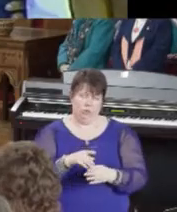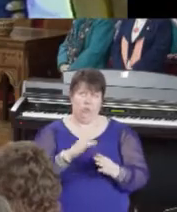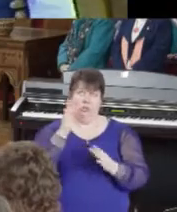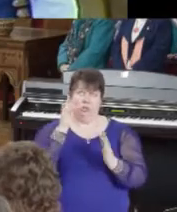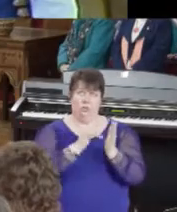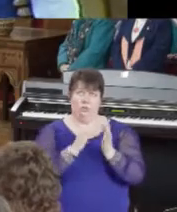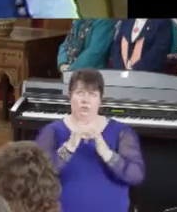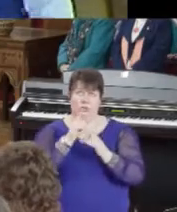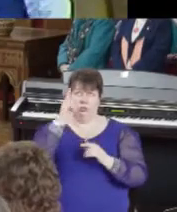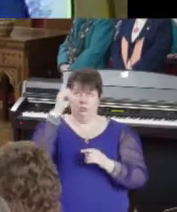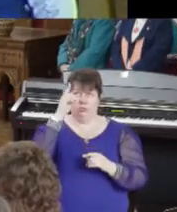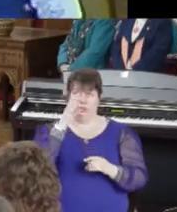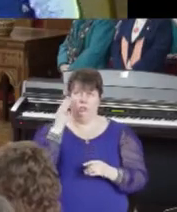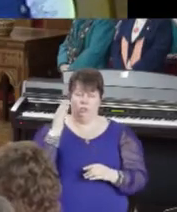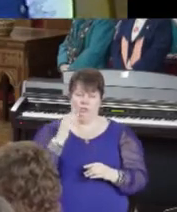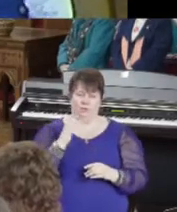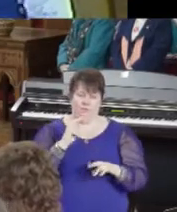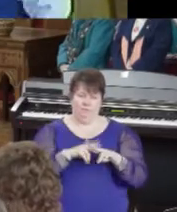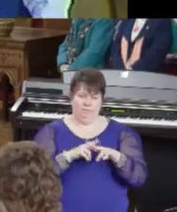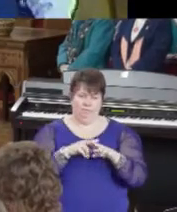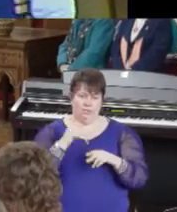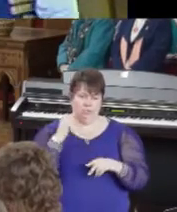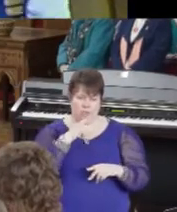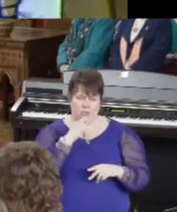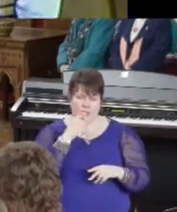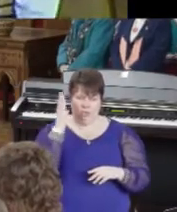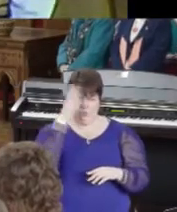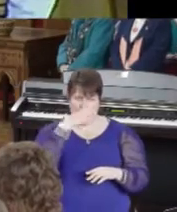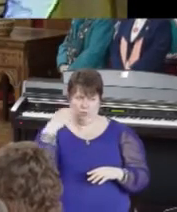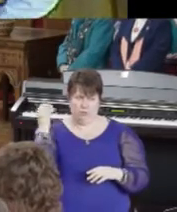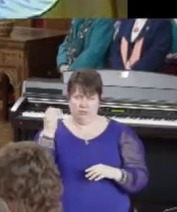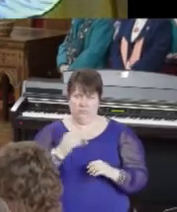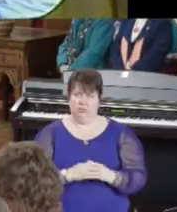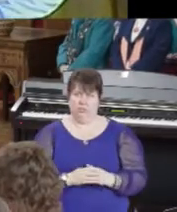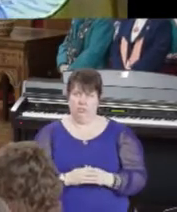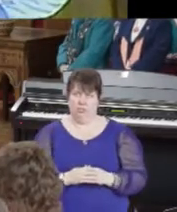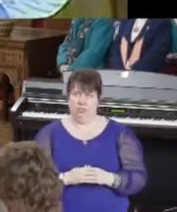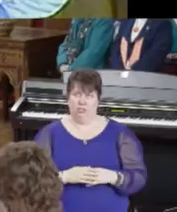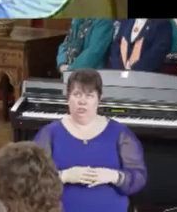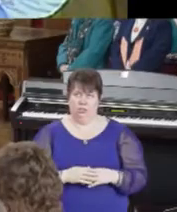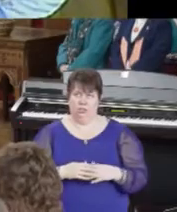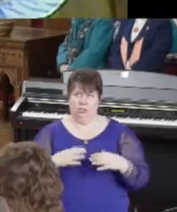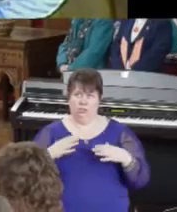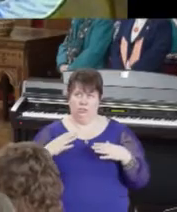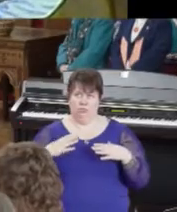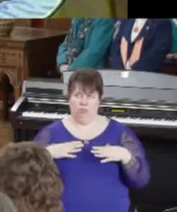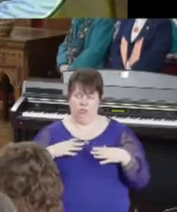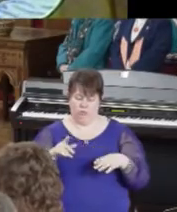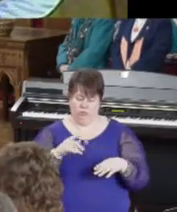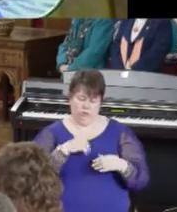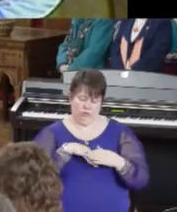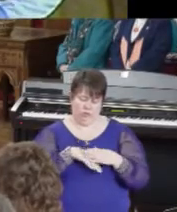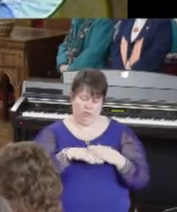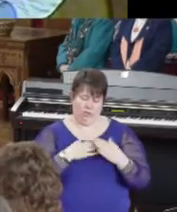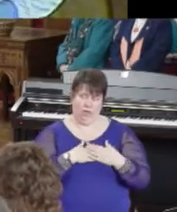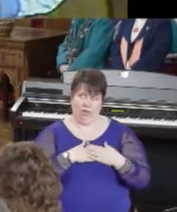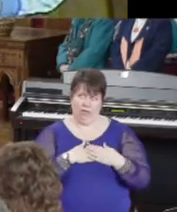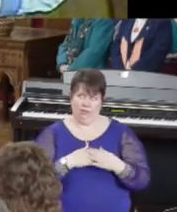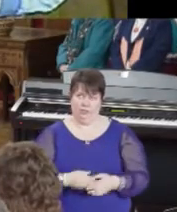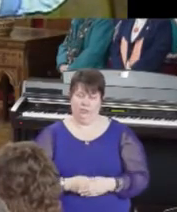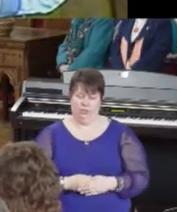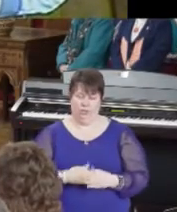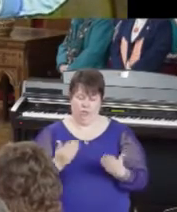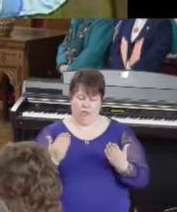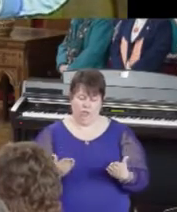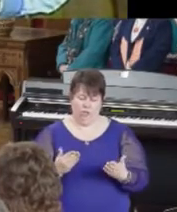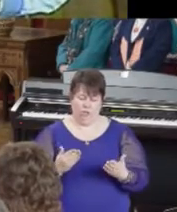The blessing of God Almighty, Father, Son, and Holy Spirit, rest upon and remain in your heart, now